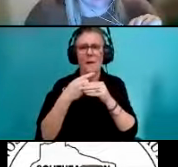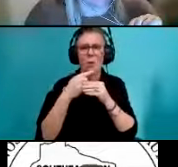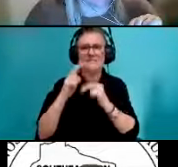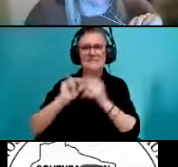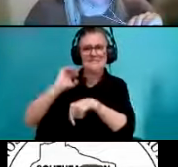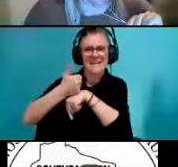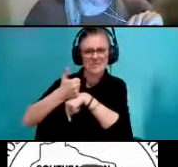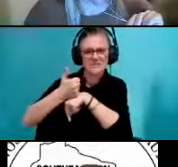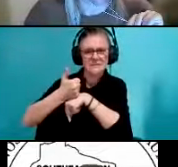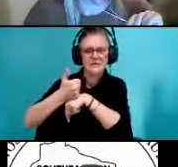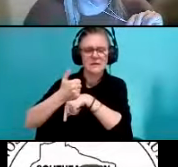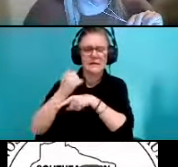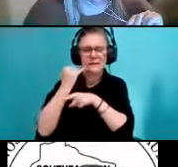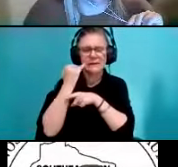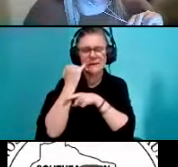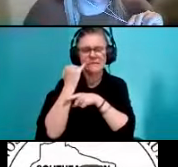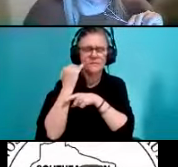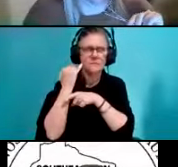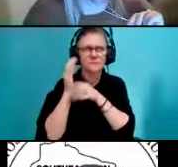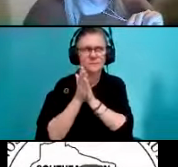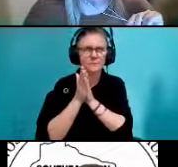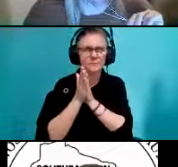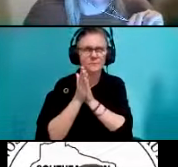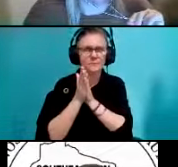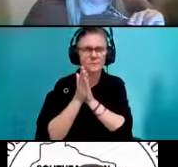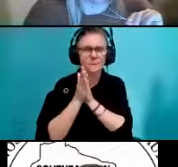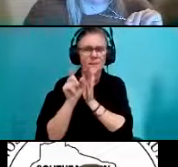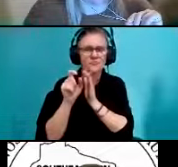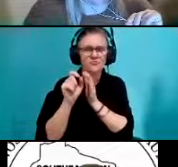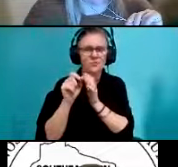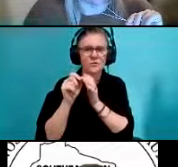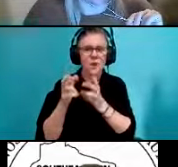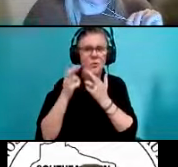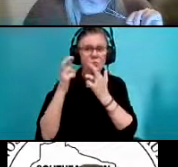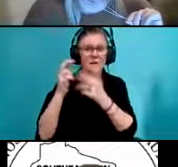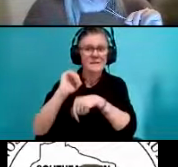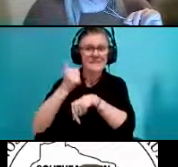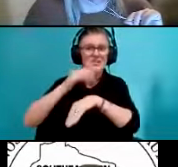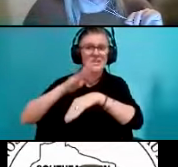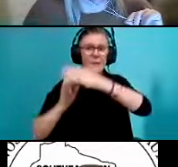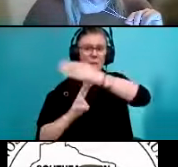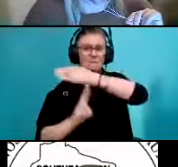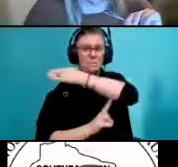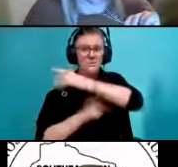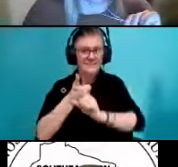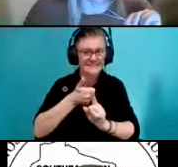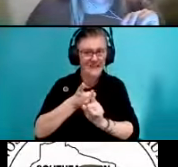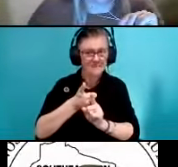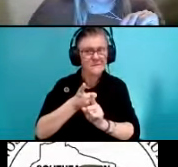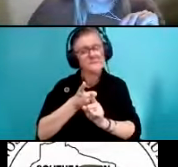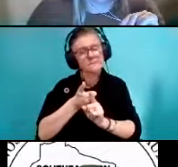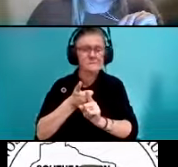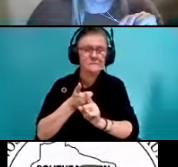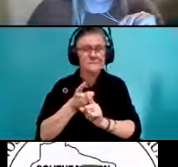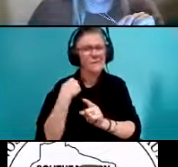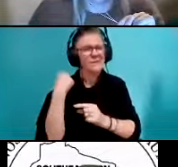is whether or not you know, we should recommend a station on the viaduct itself. And so that's a configuration that would